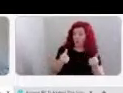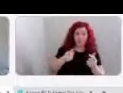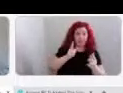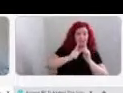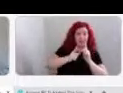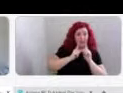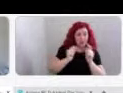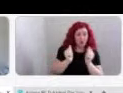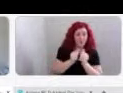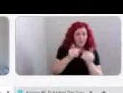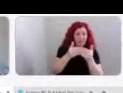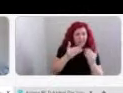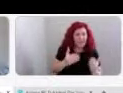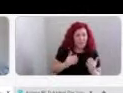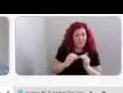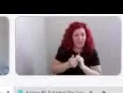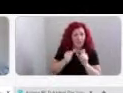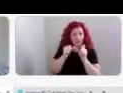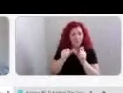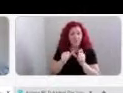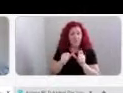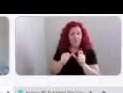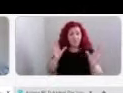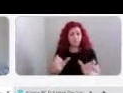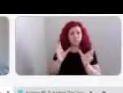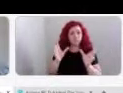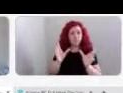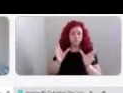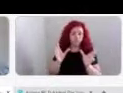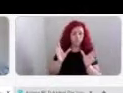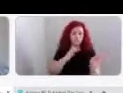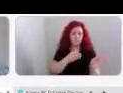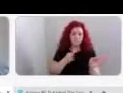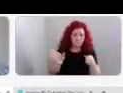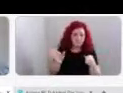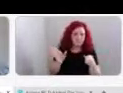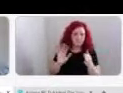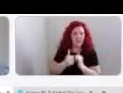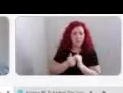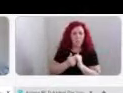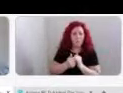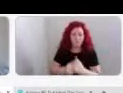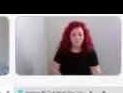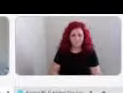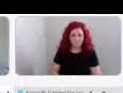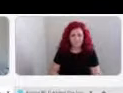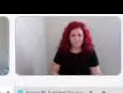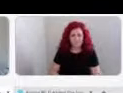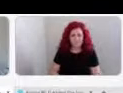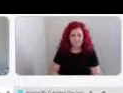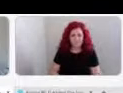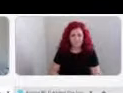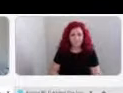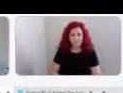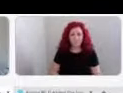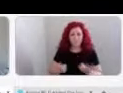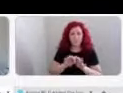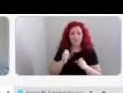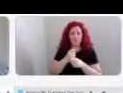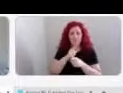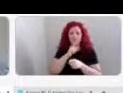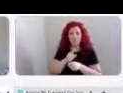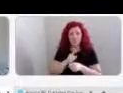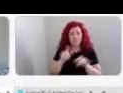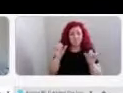how are we supposed to continue to move forward and trying to heal and i just want to make sure that i continue to stay in district